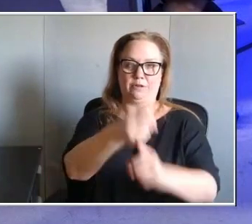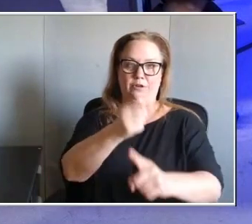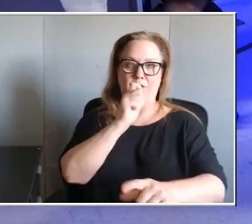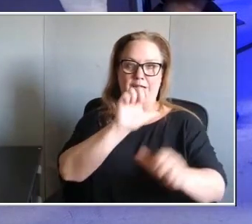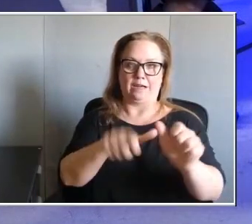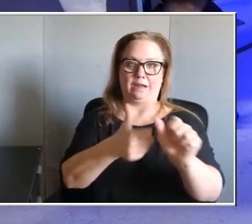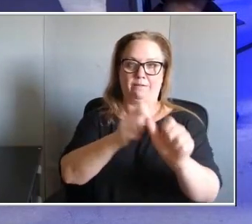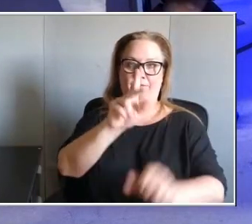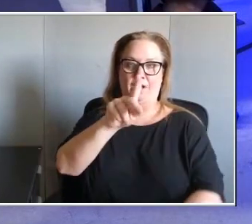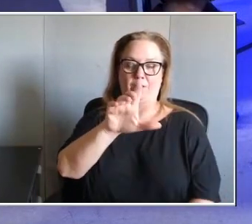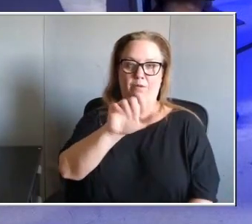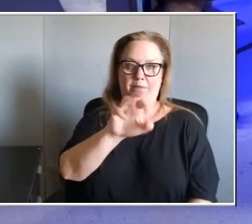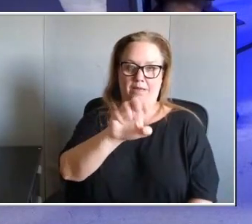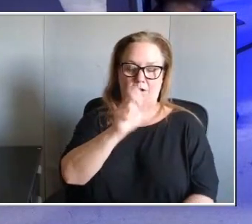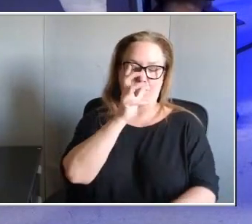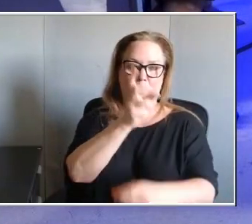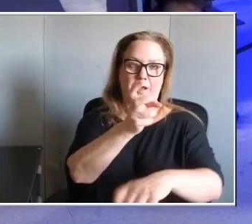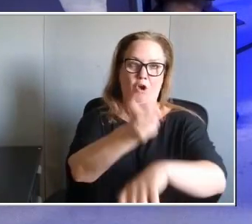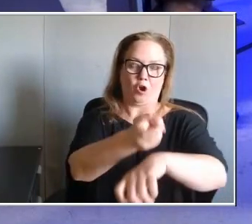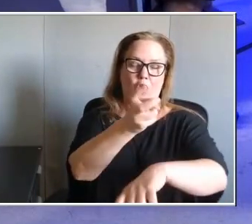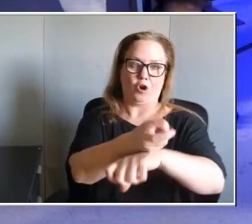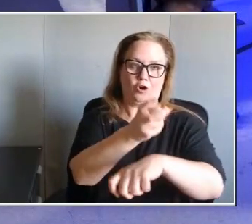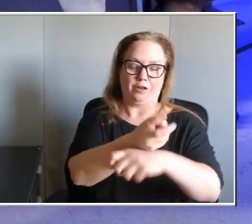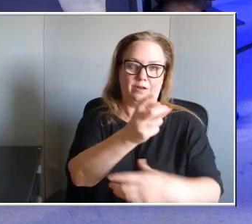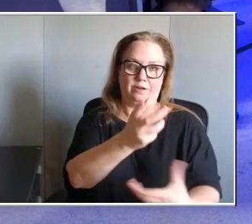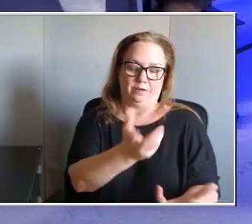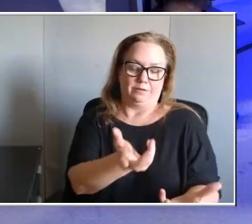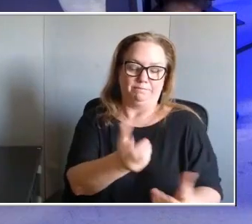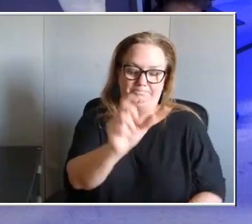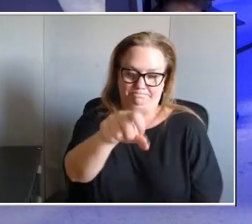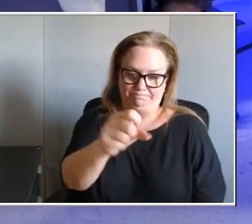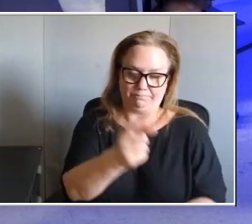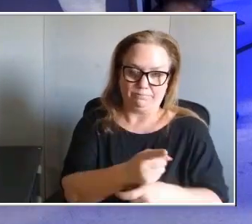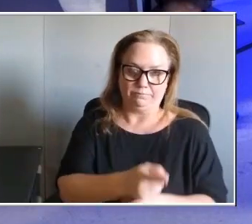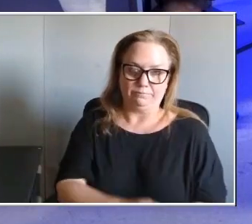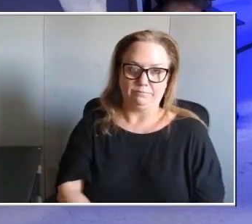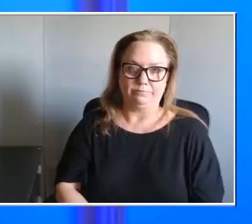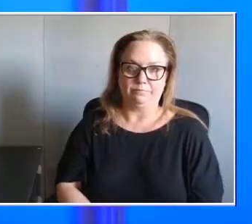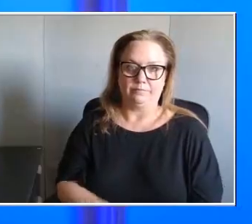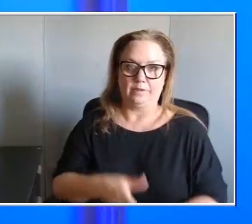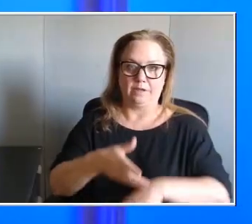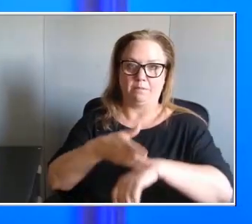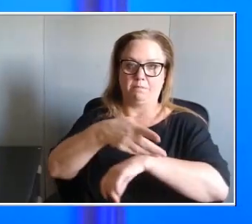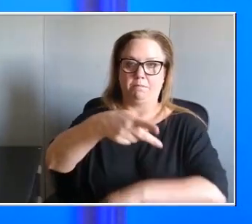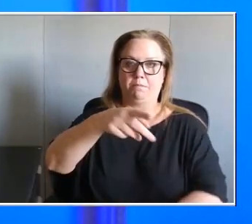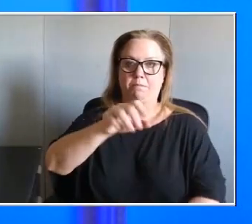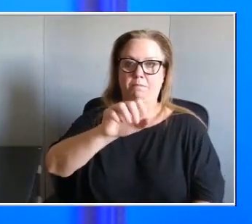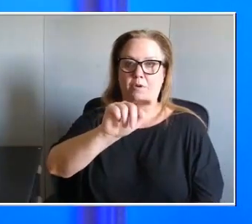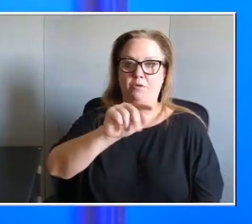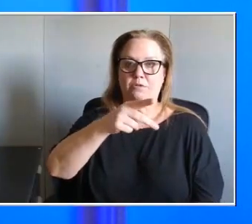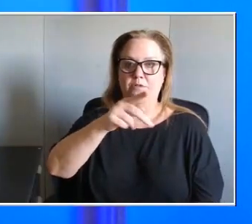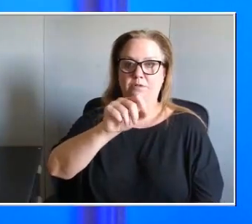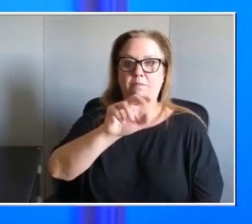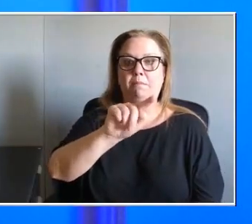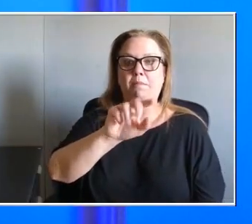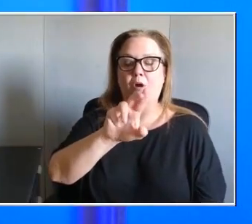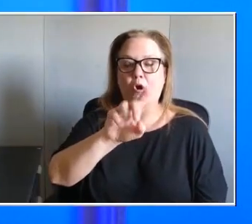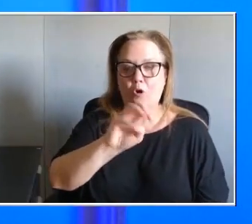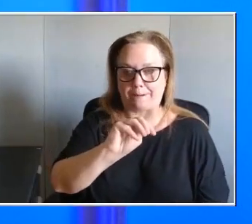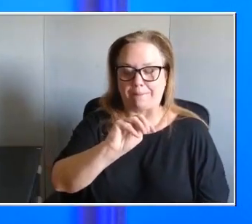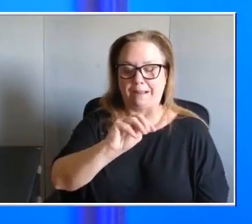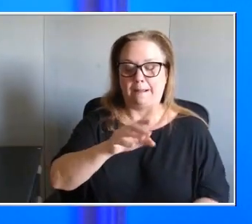going to be hard to know and get that treatment. Right. Yeah, there's postpartum preeclampsia as well, and so if you don't